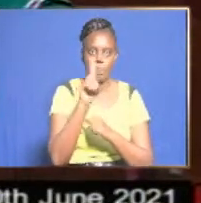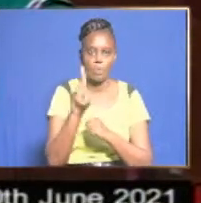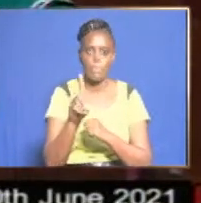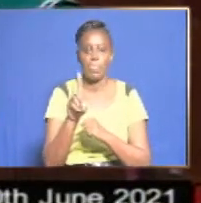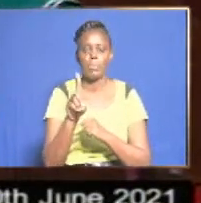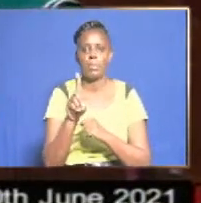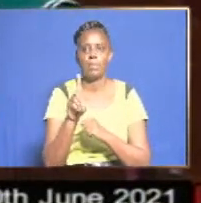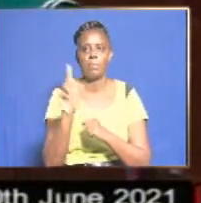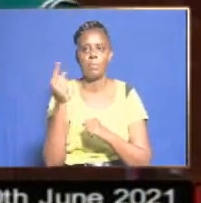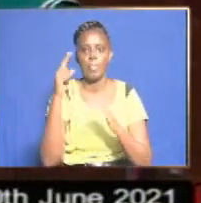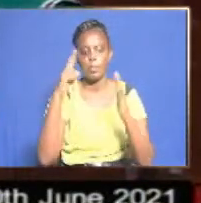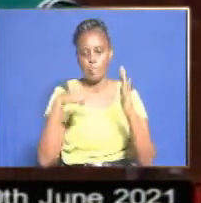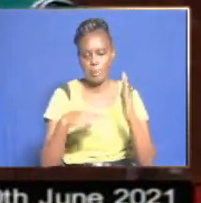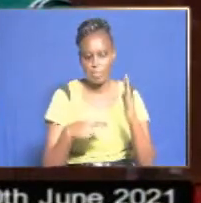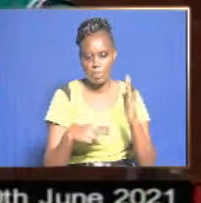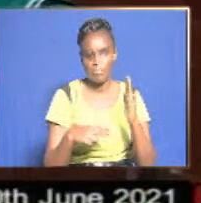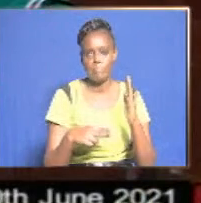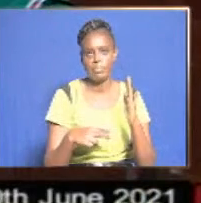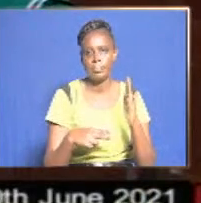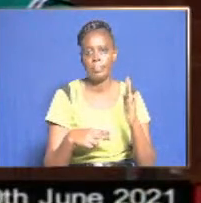2021, first reading.